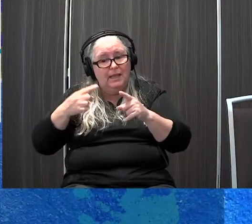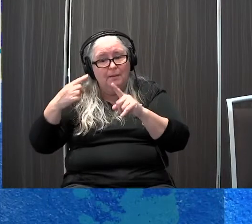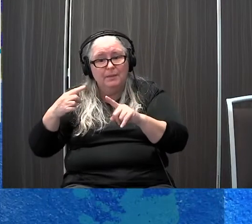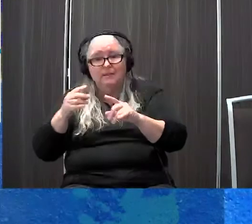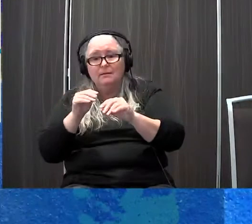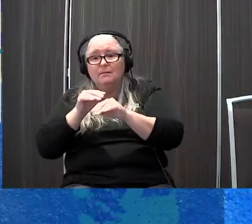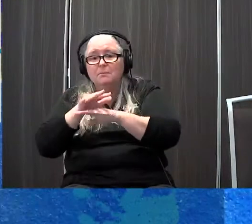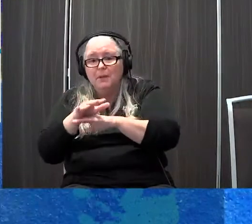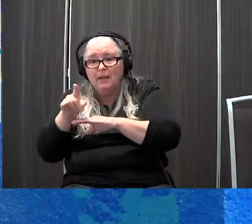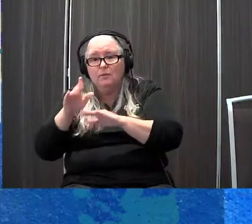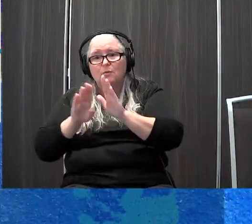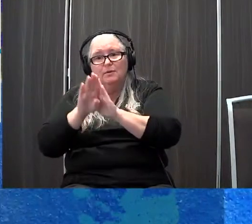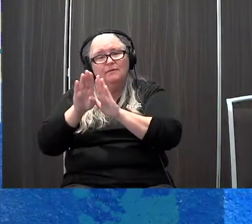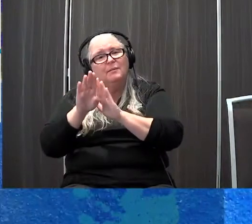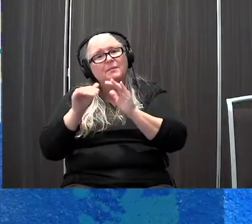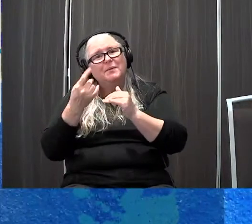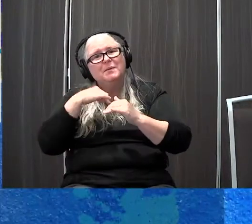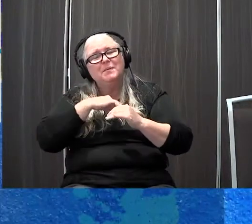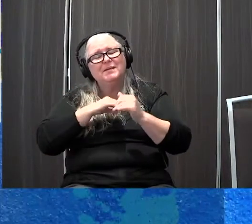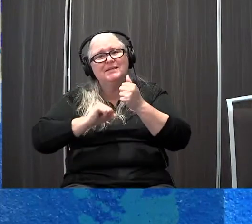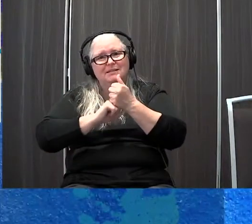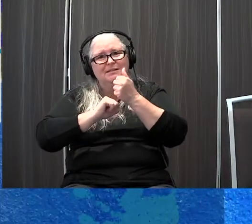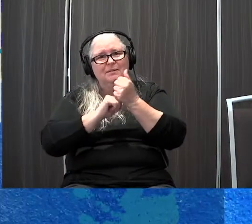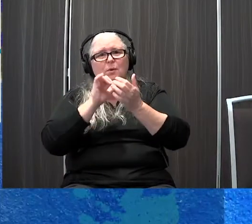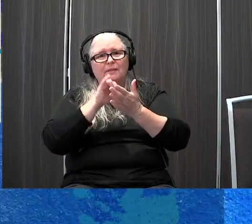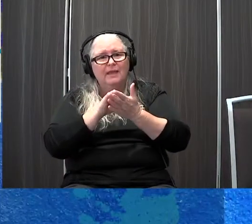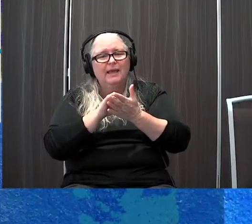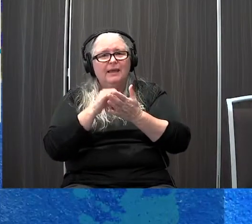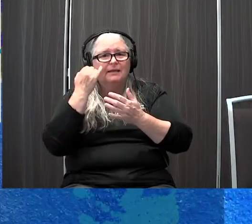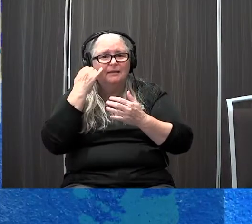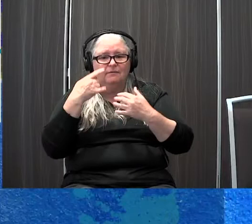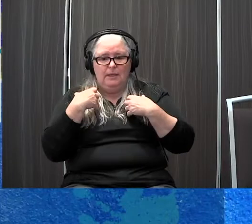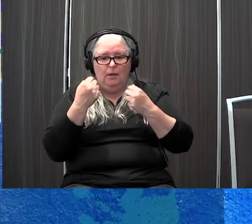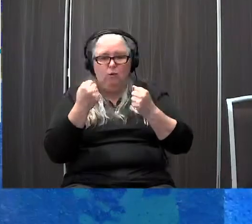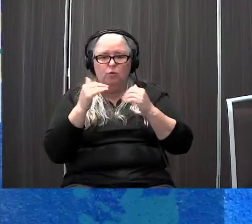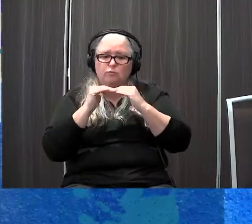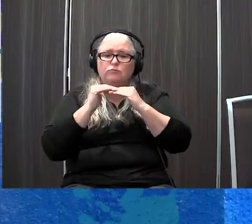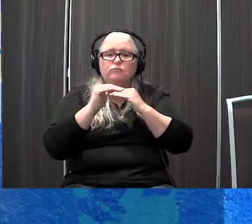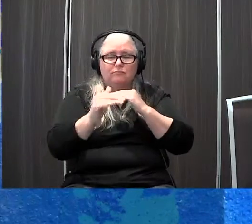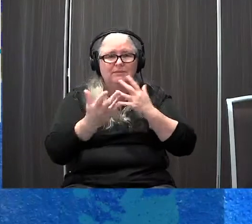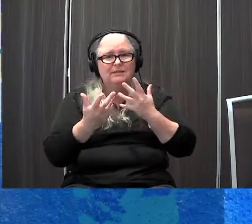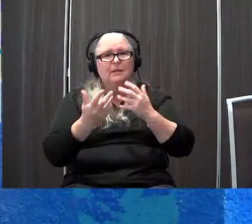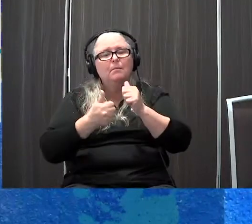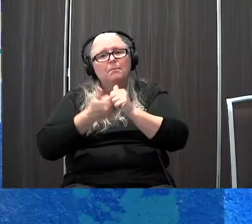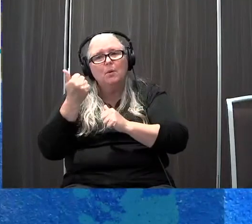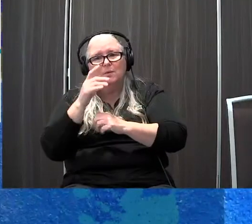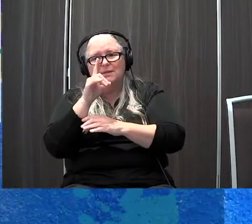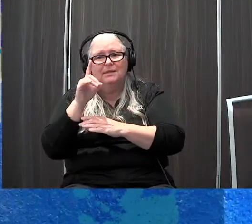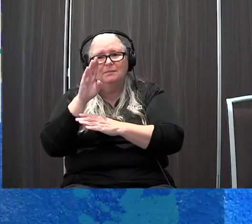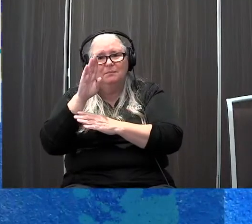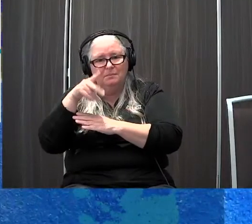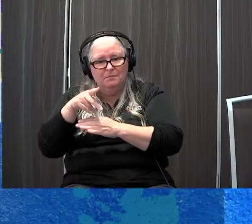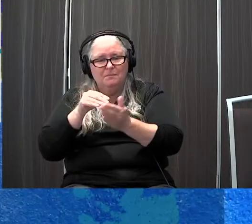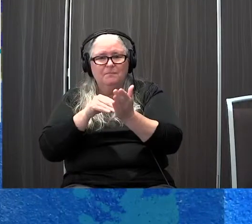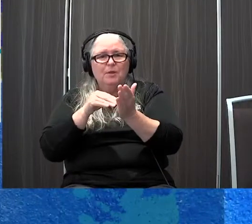do we kind of support that once that those health issues stabilize? Most developmental pediatricians also really